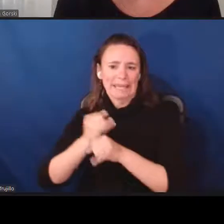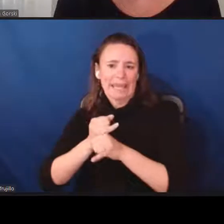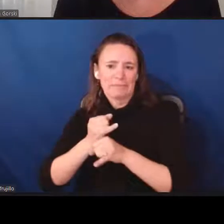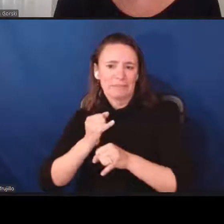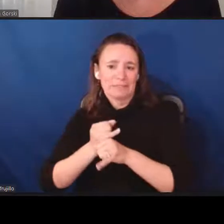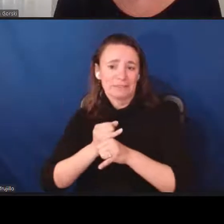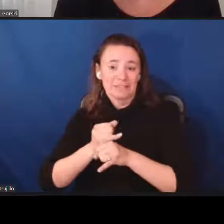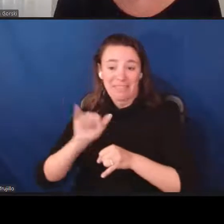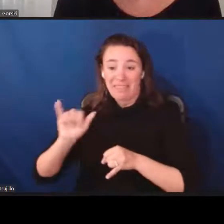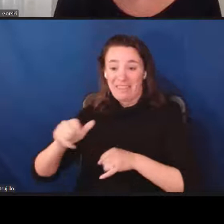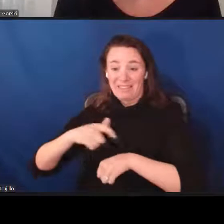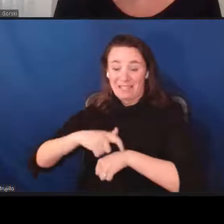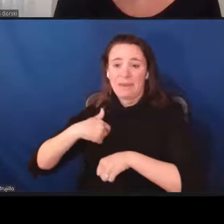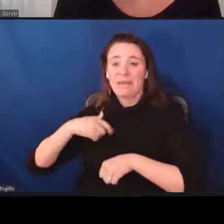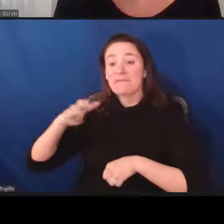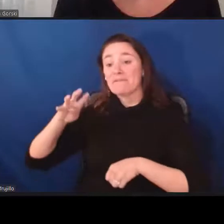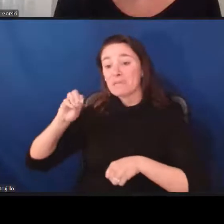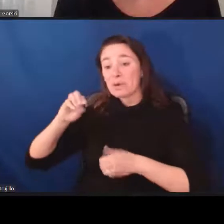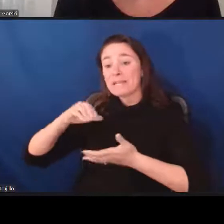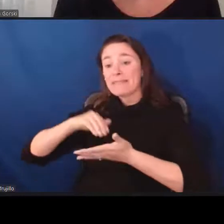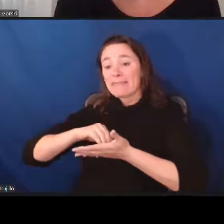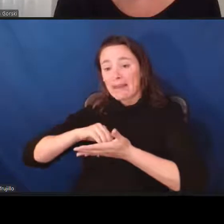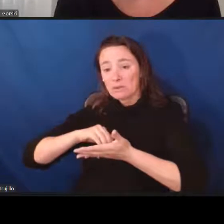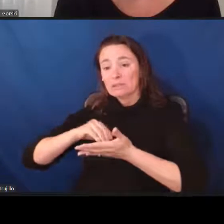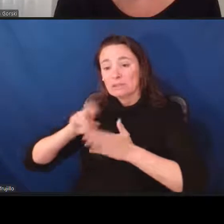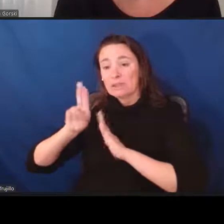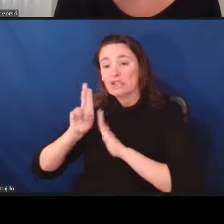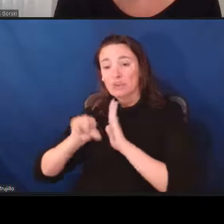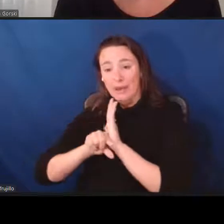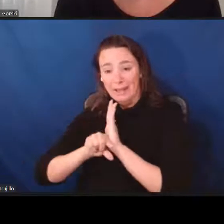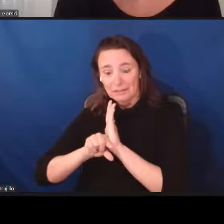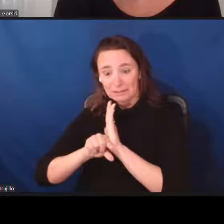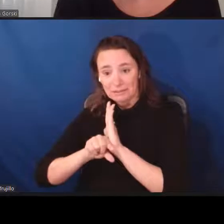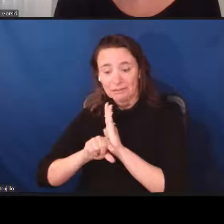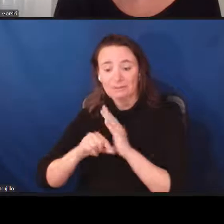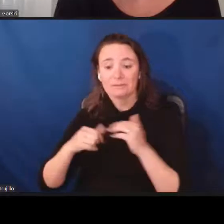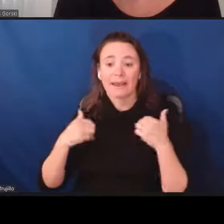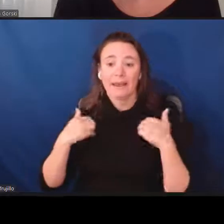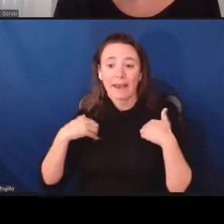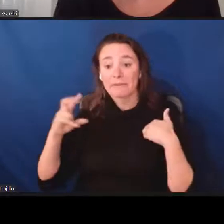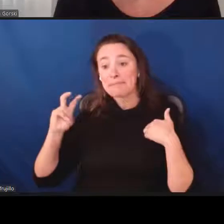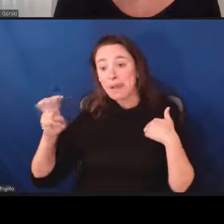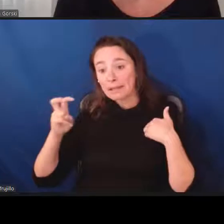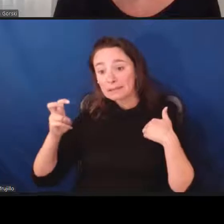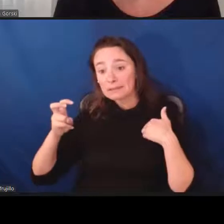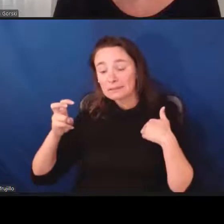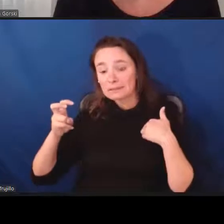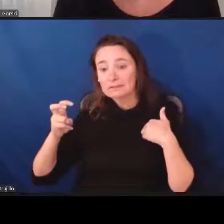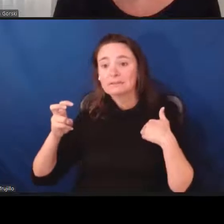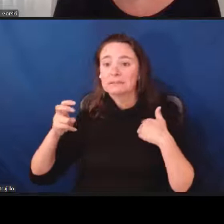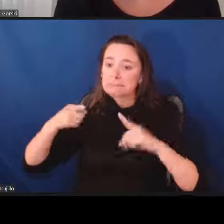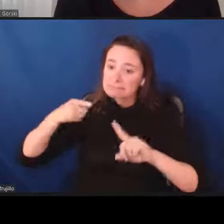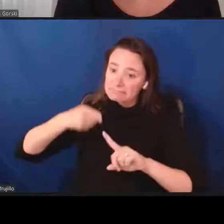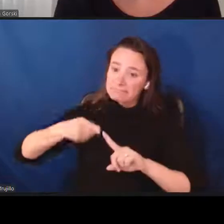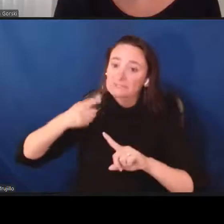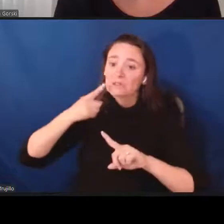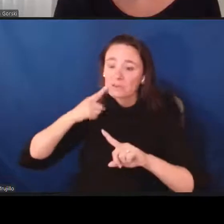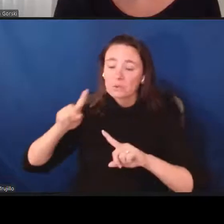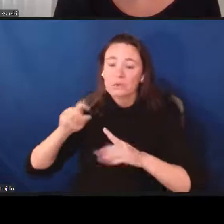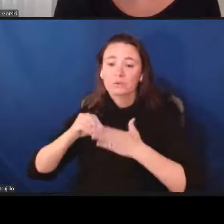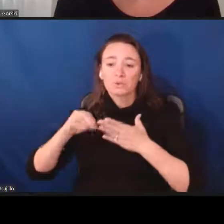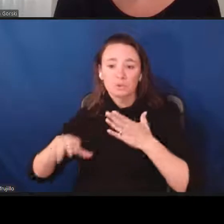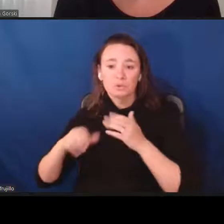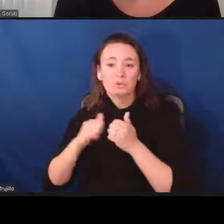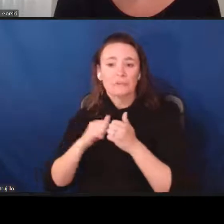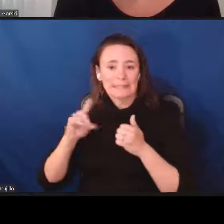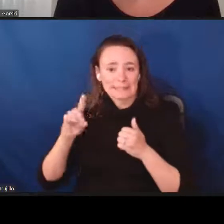undergraduate students, I believe. And they had buses specifically for the students with disabilities, accessible